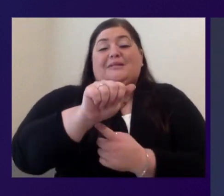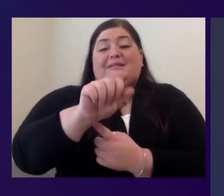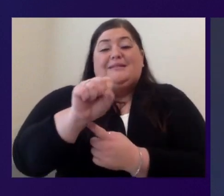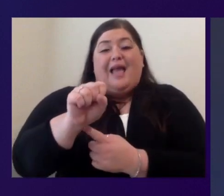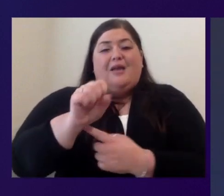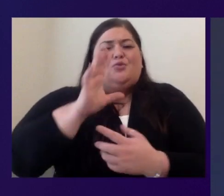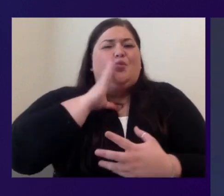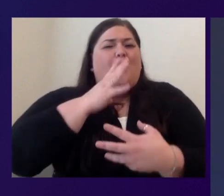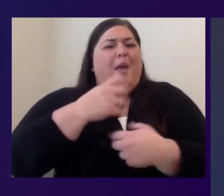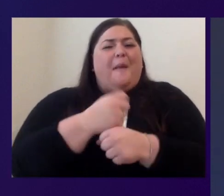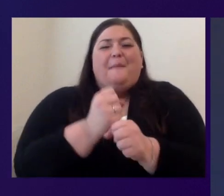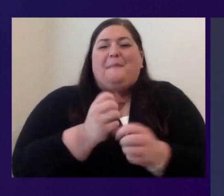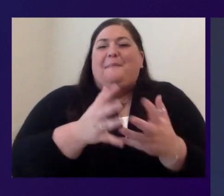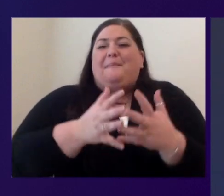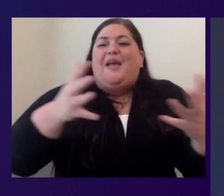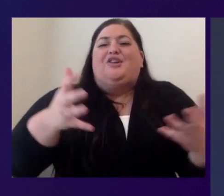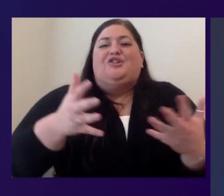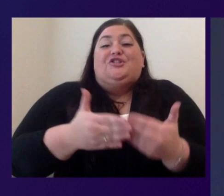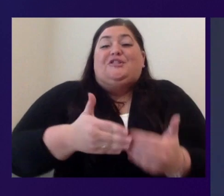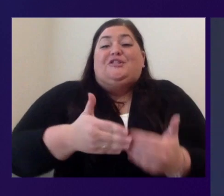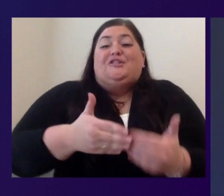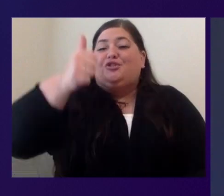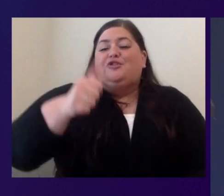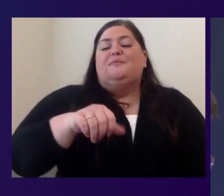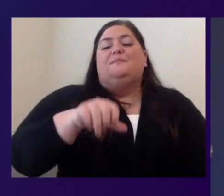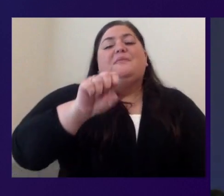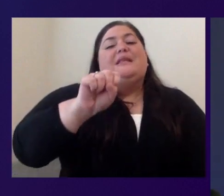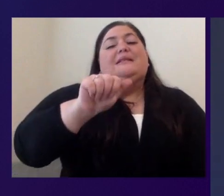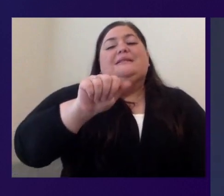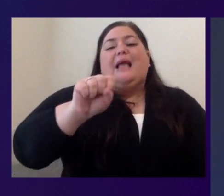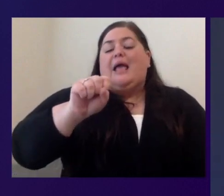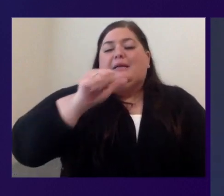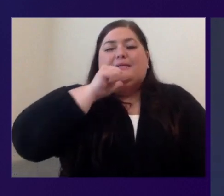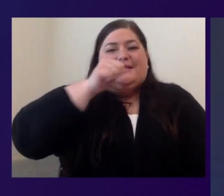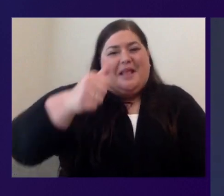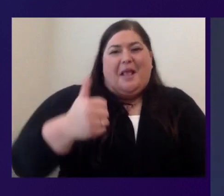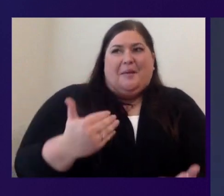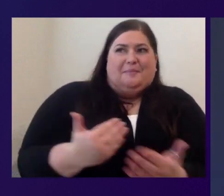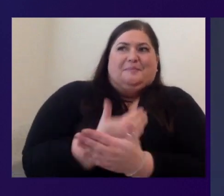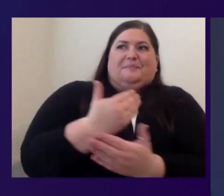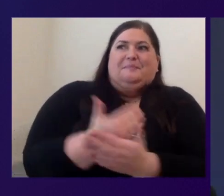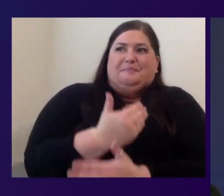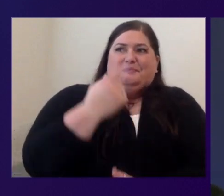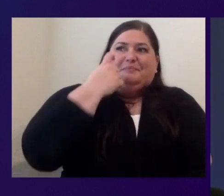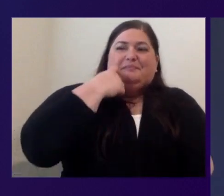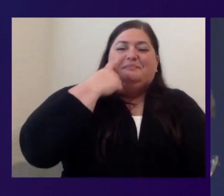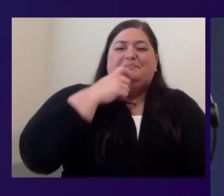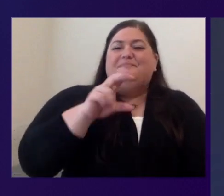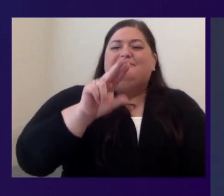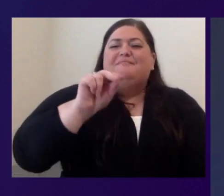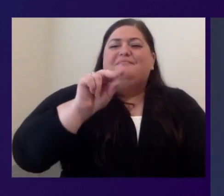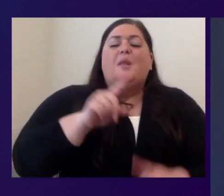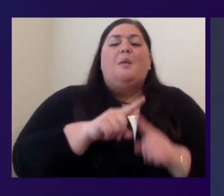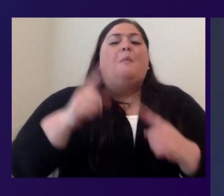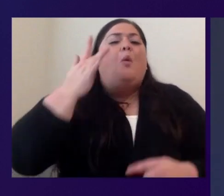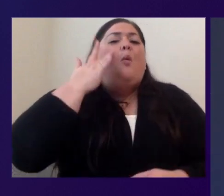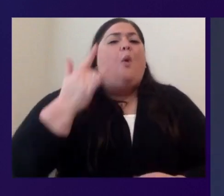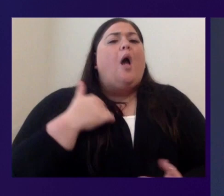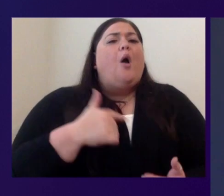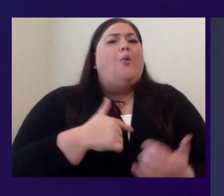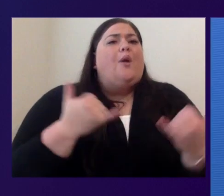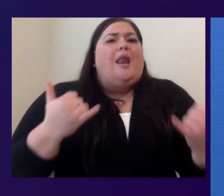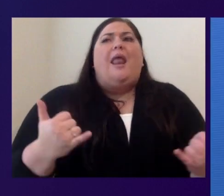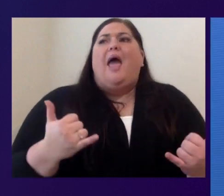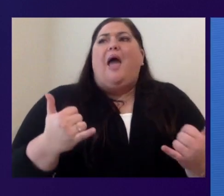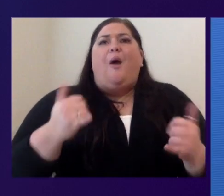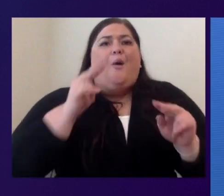easier. So SaaS is not new. We've heard about SaaS from the beginning of cloud computing. Why are we talking about it now? Oh, that's a good